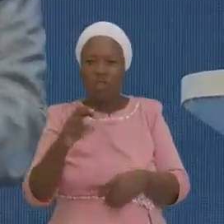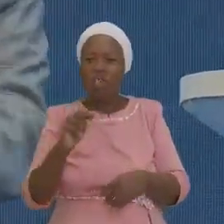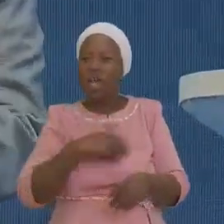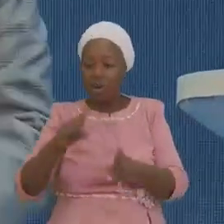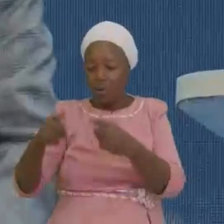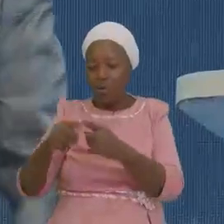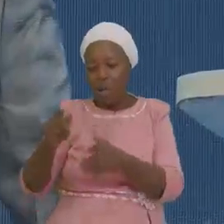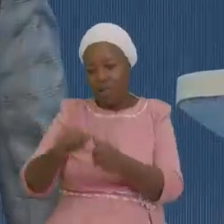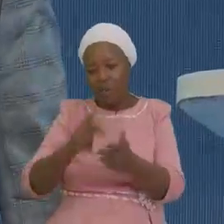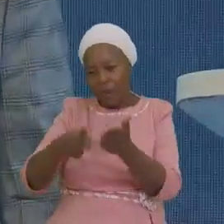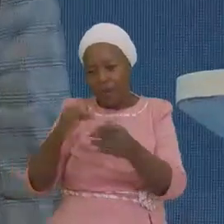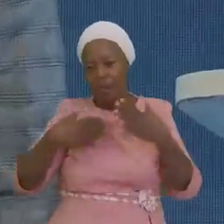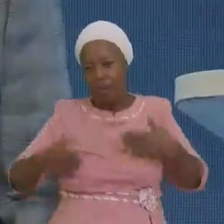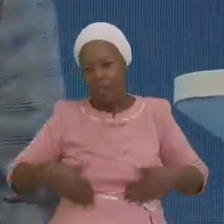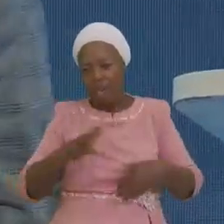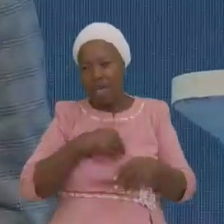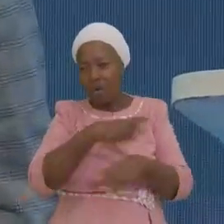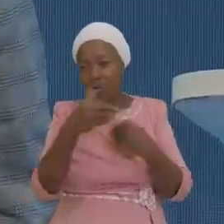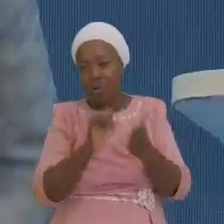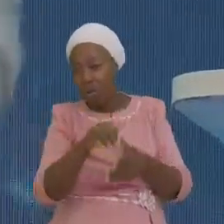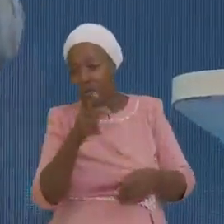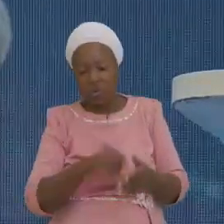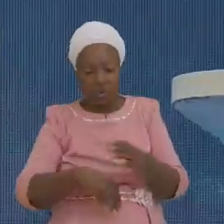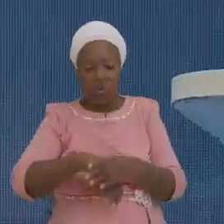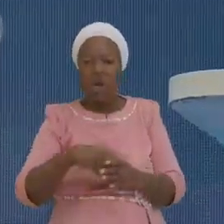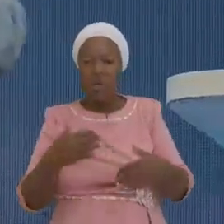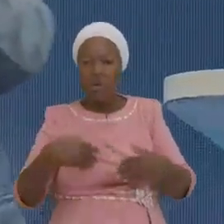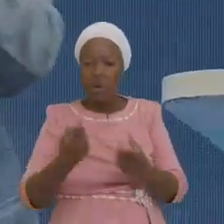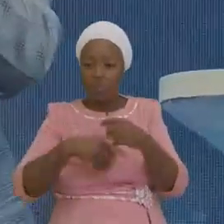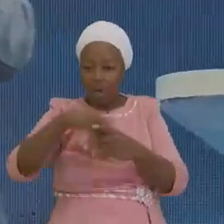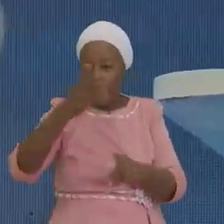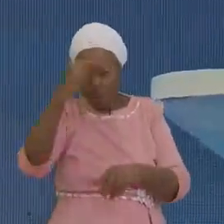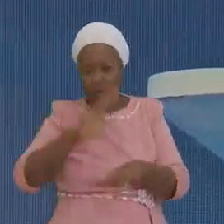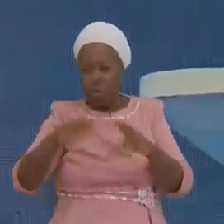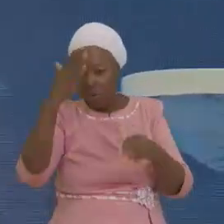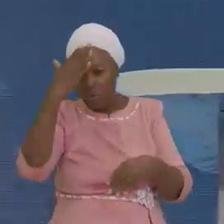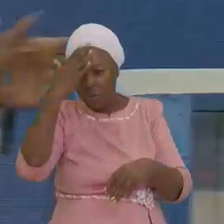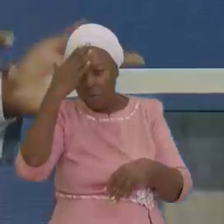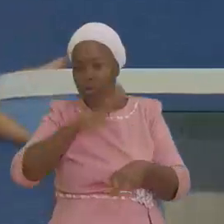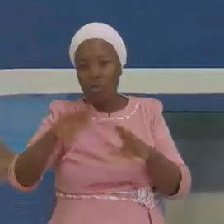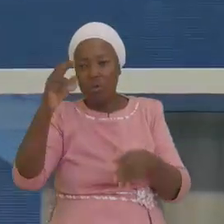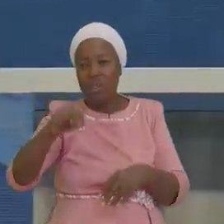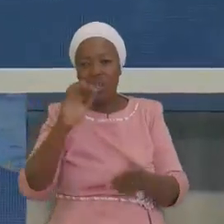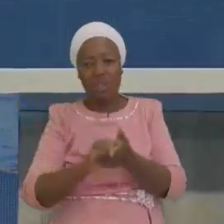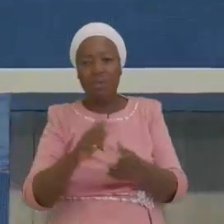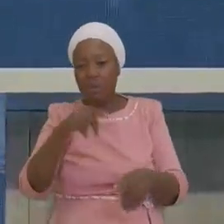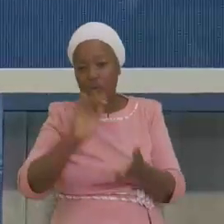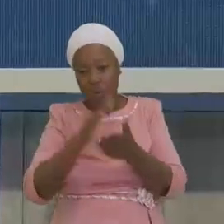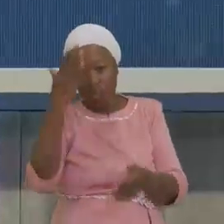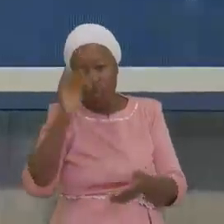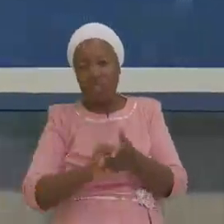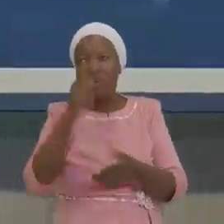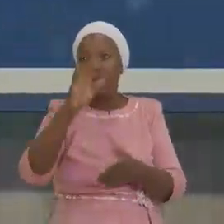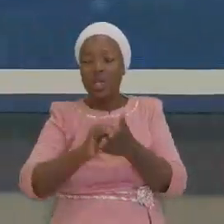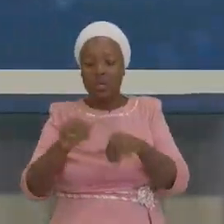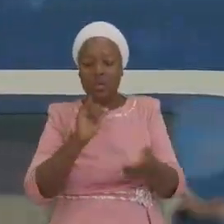other part, you breathe that out because you don't need that. The God that does that for you every minute, every moment,